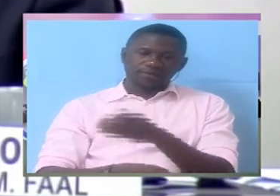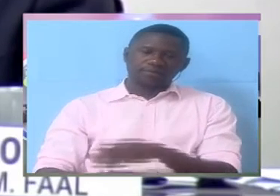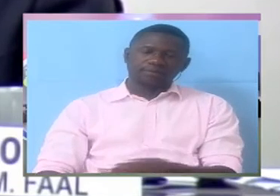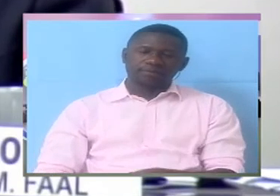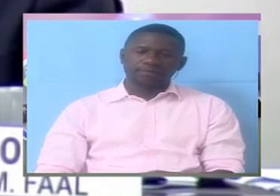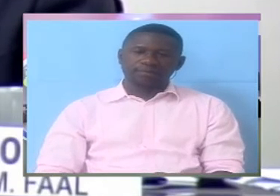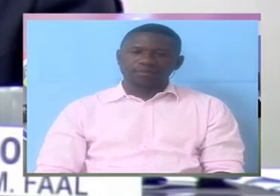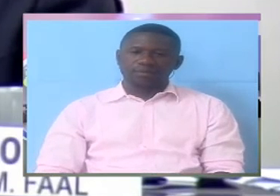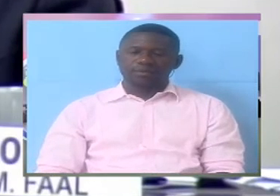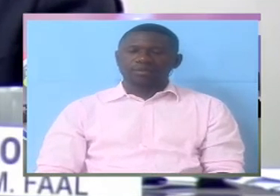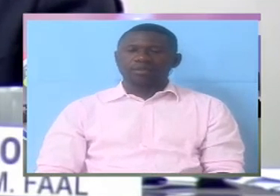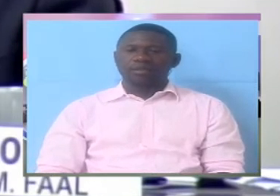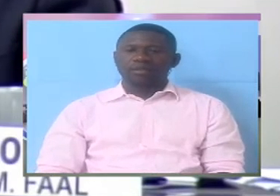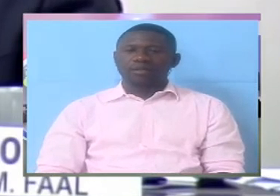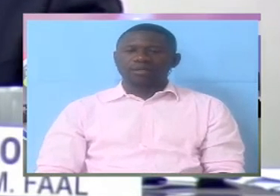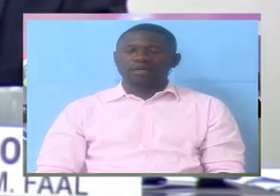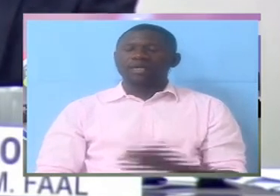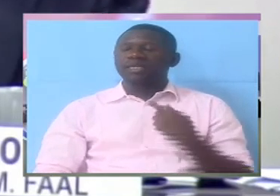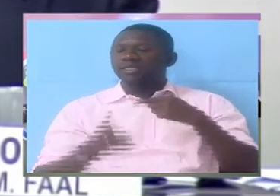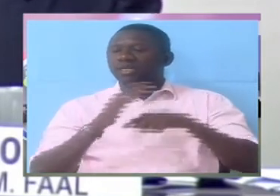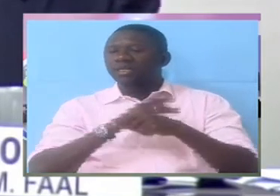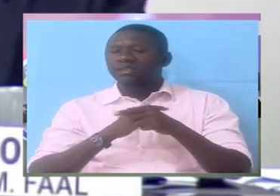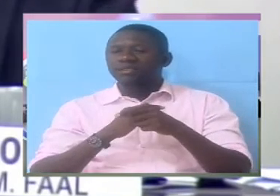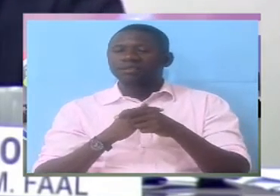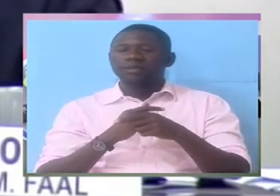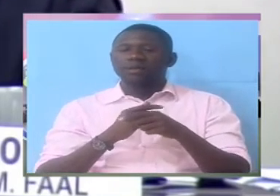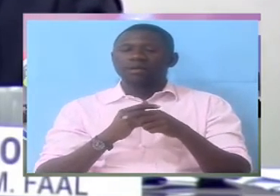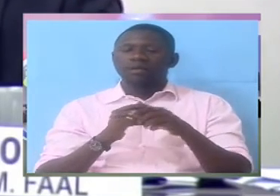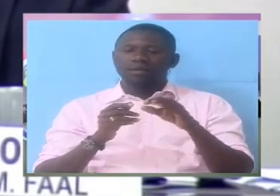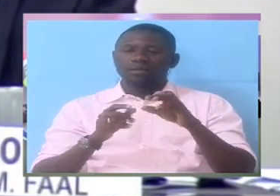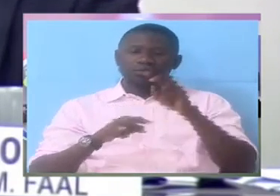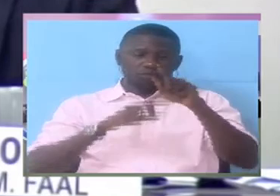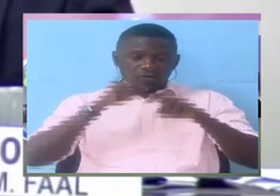during these panels you talked about,